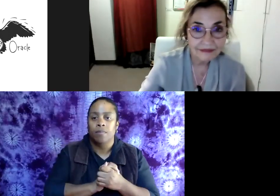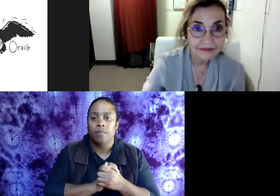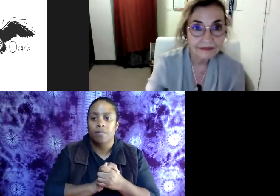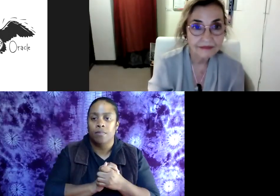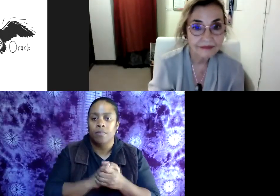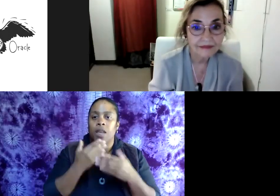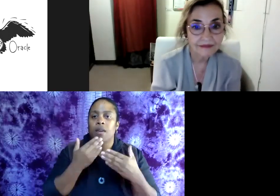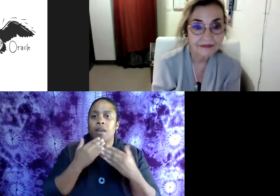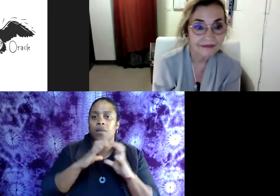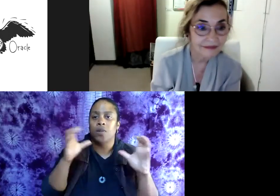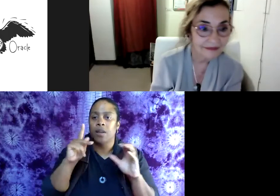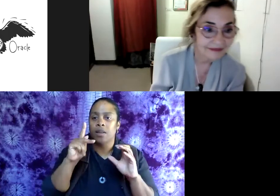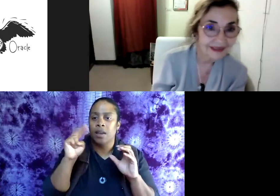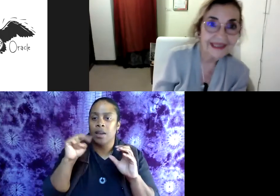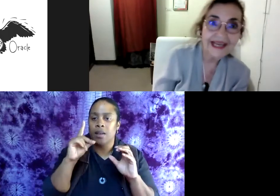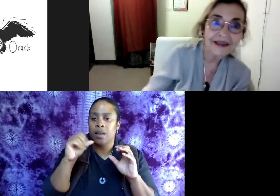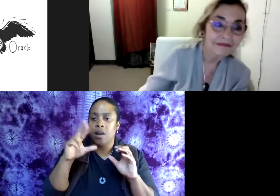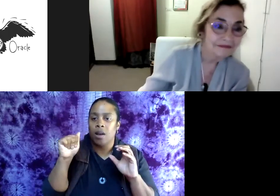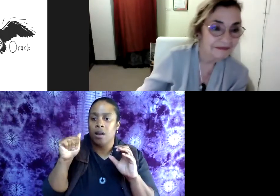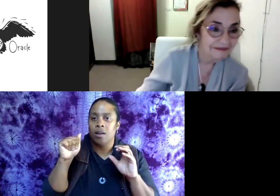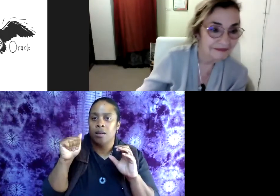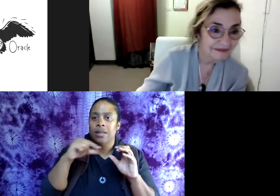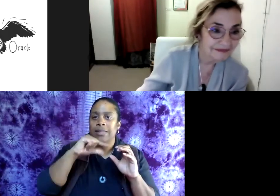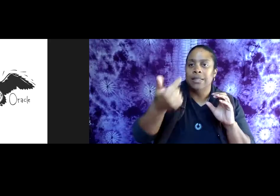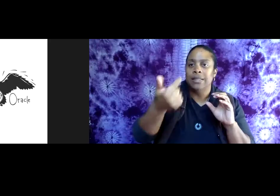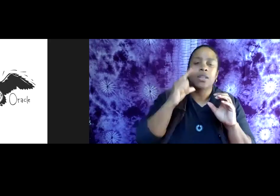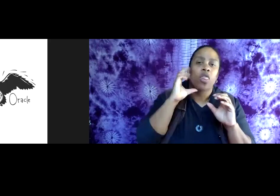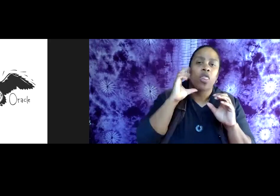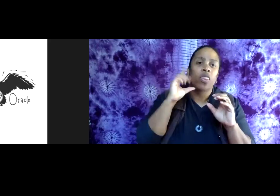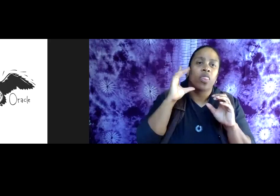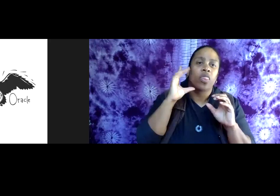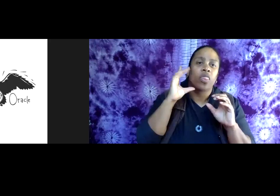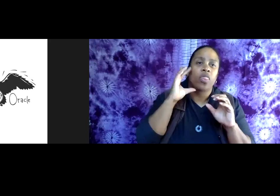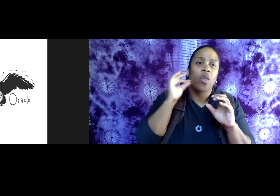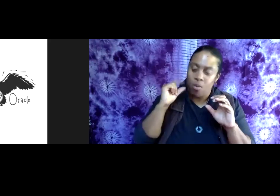Thank you so much, Kendara. Great to have you again. And then Thorne is next.